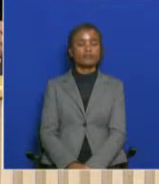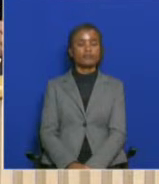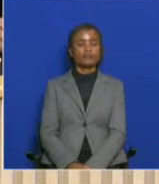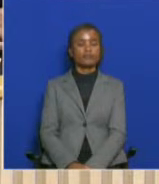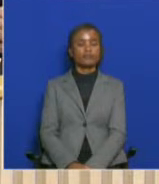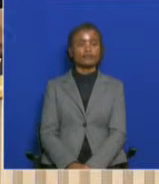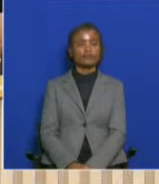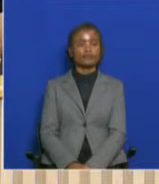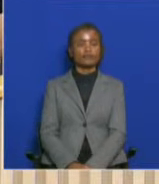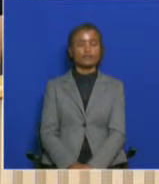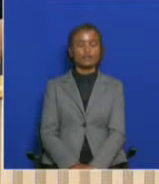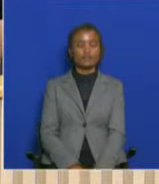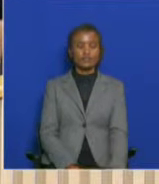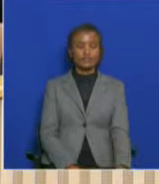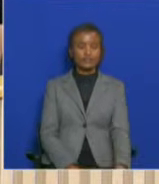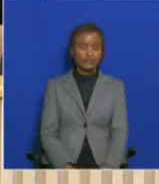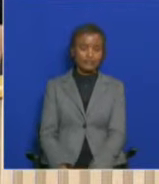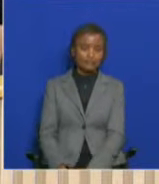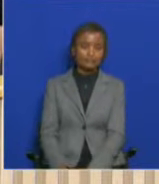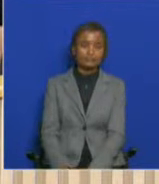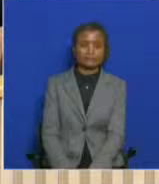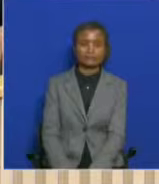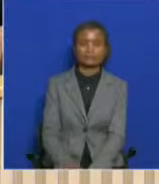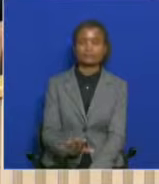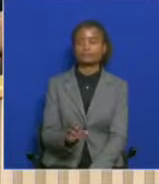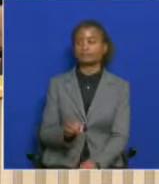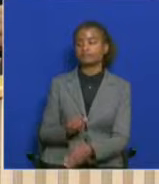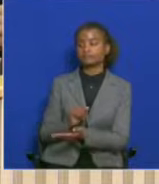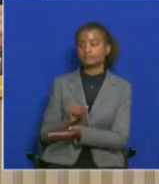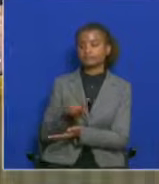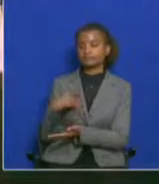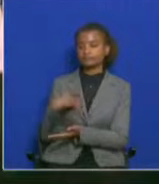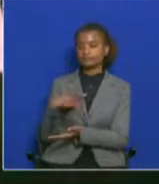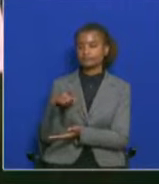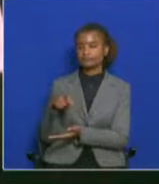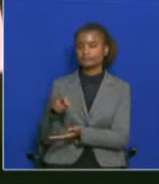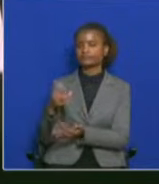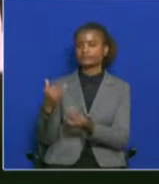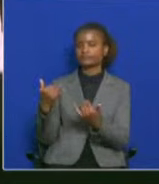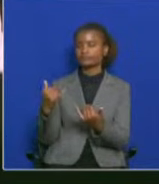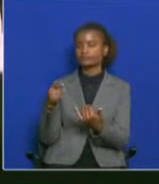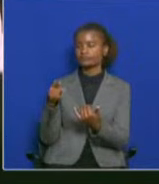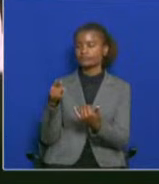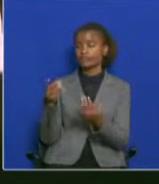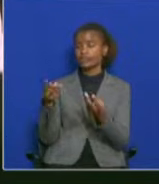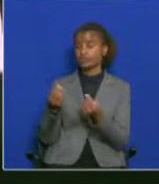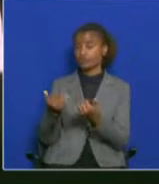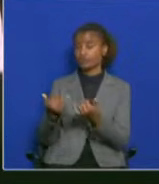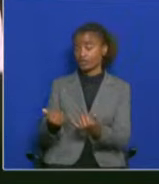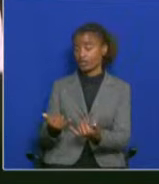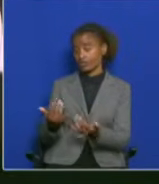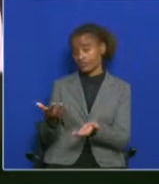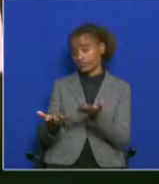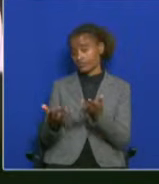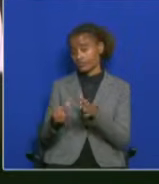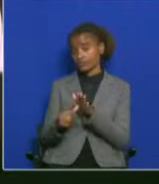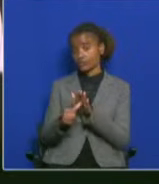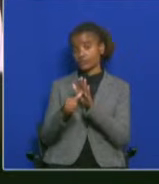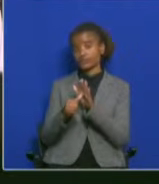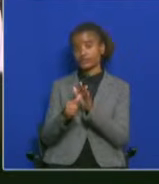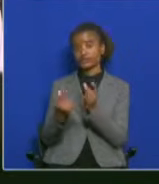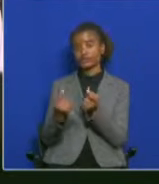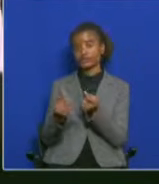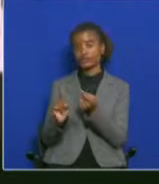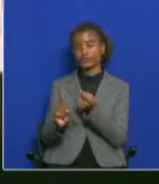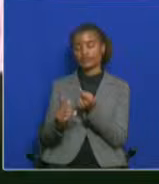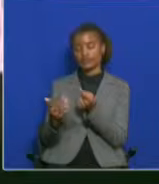Ms. Asim, not necessarily for resolution now. It might be important to verify the